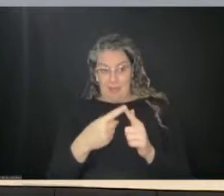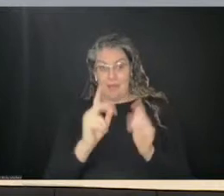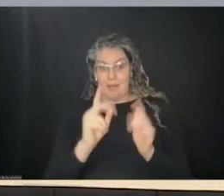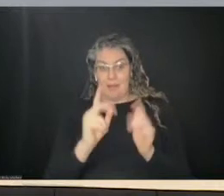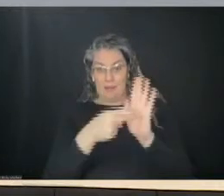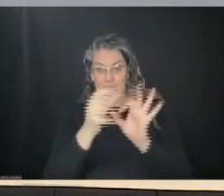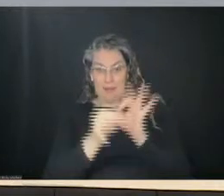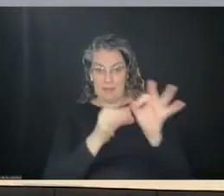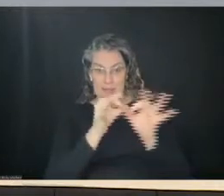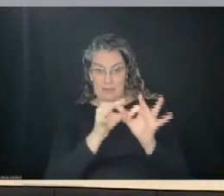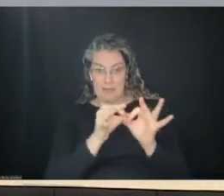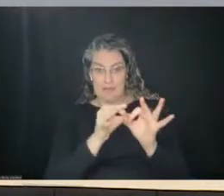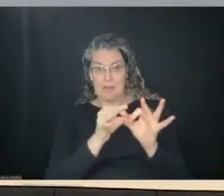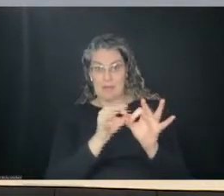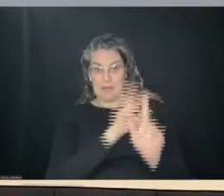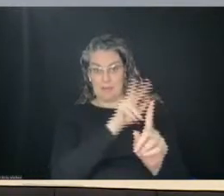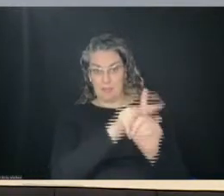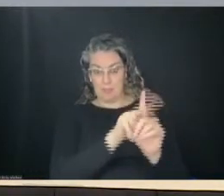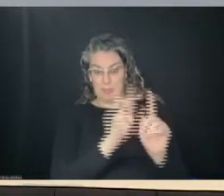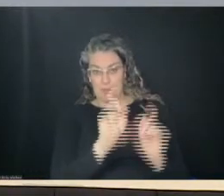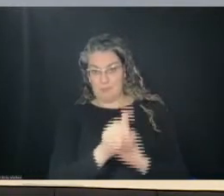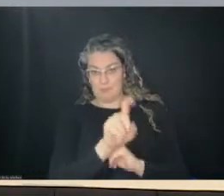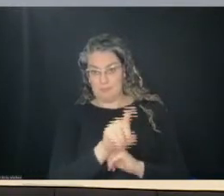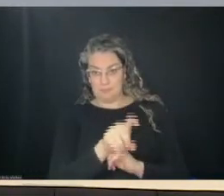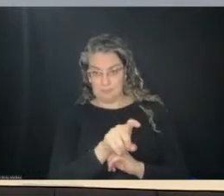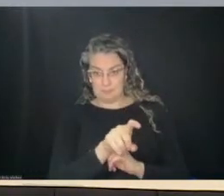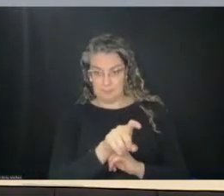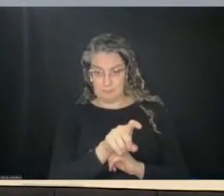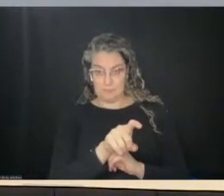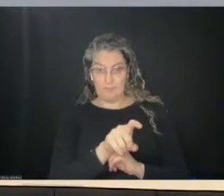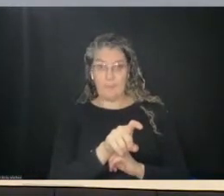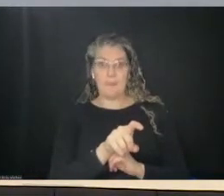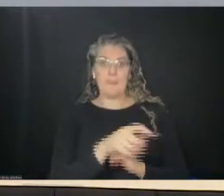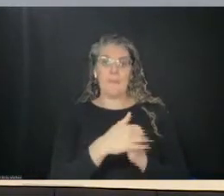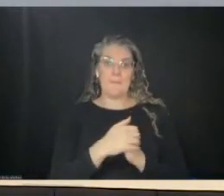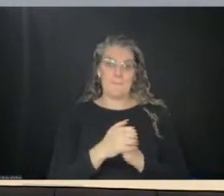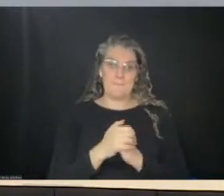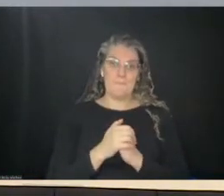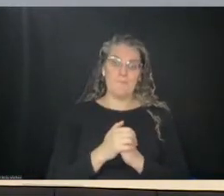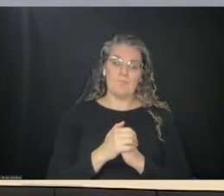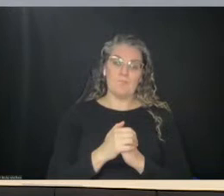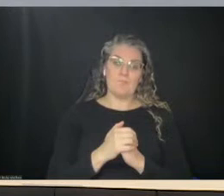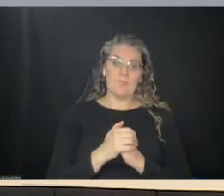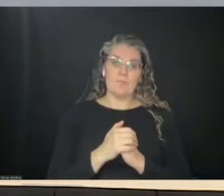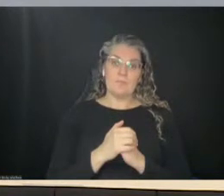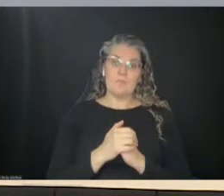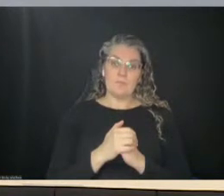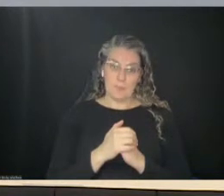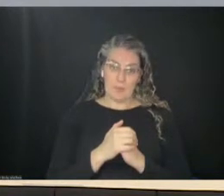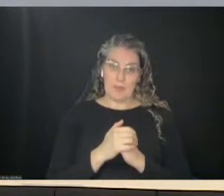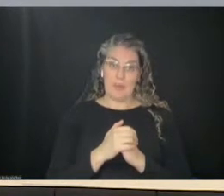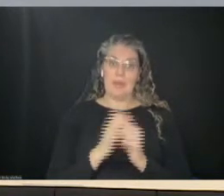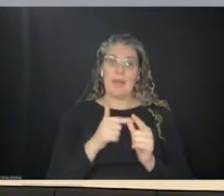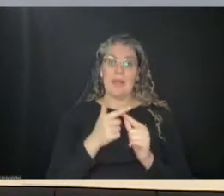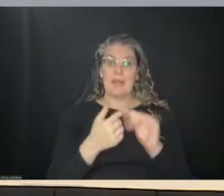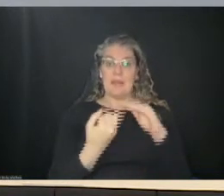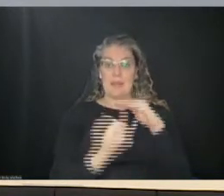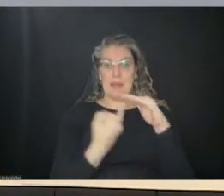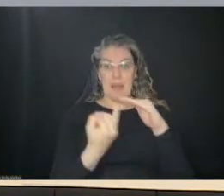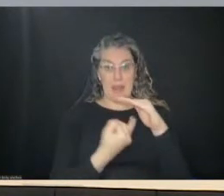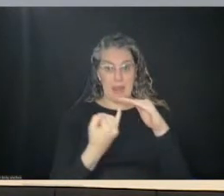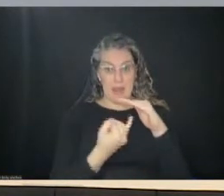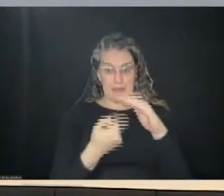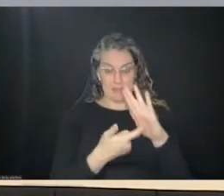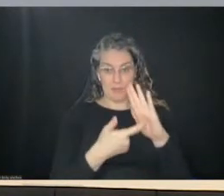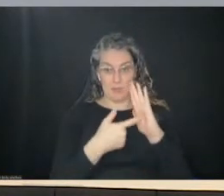we get a hold of them and they proceed on for a confirmatory test, and they do isolate until that confirmatory